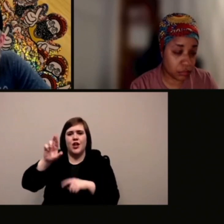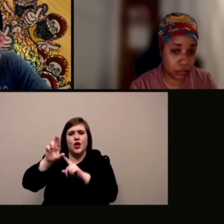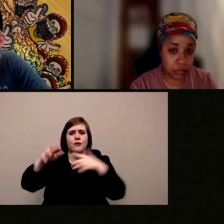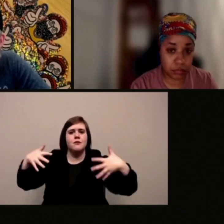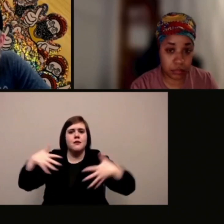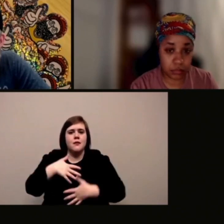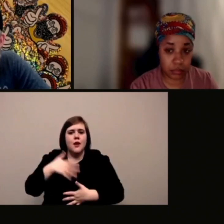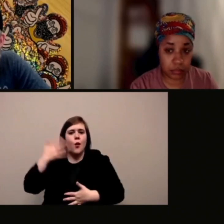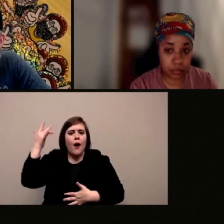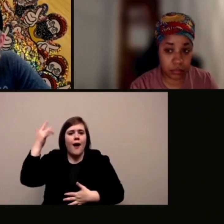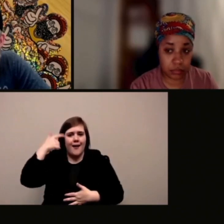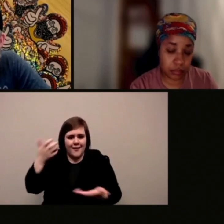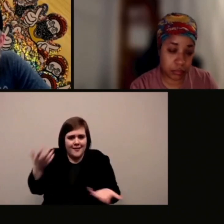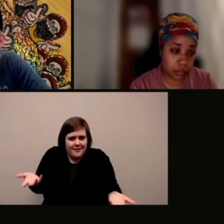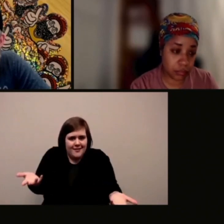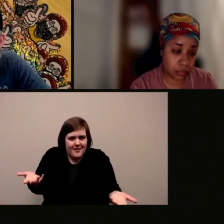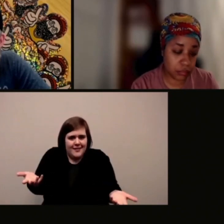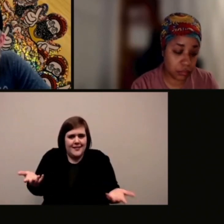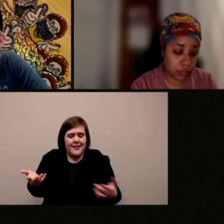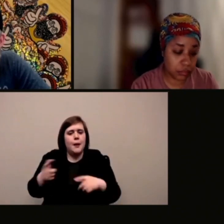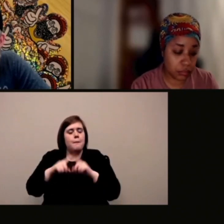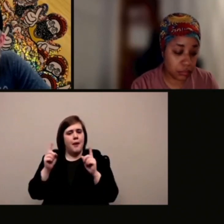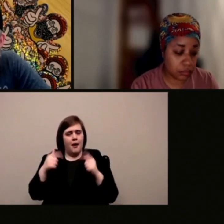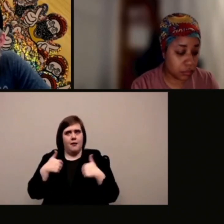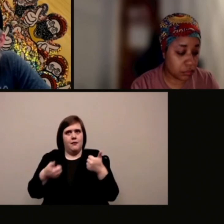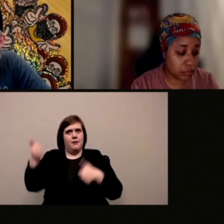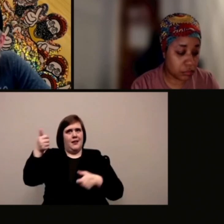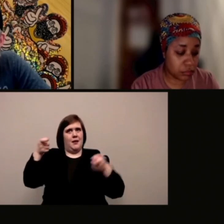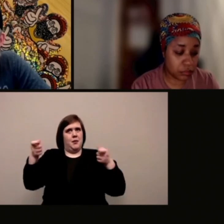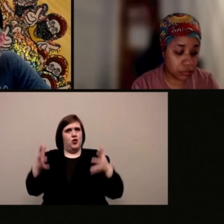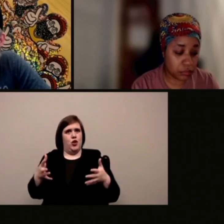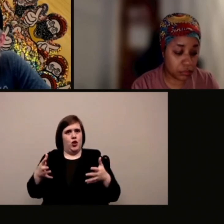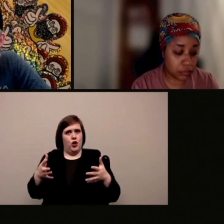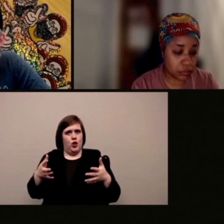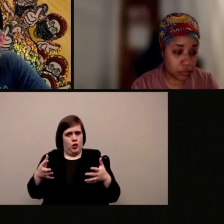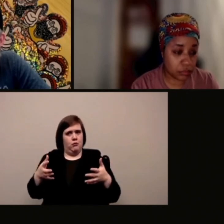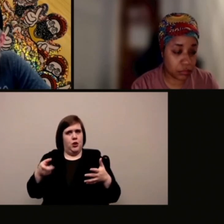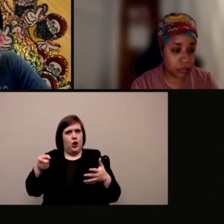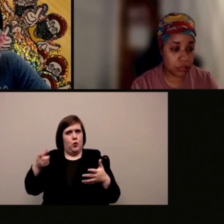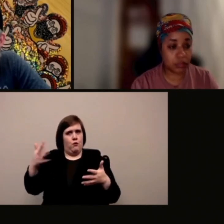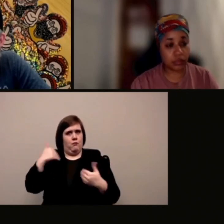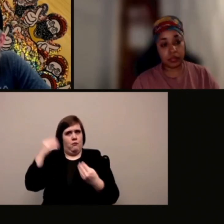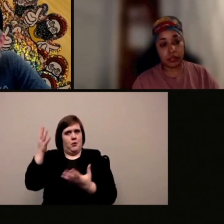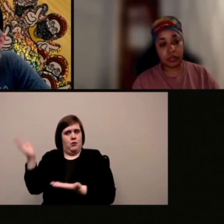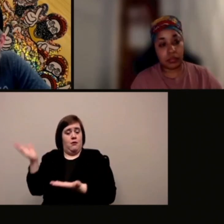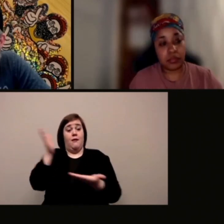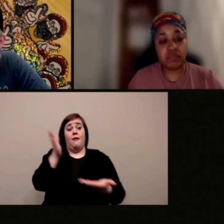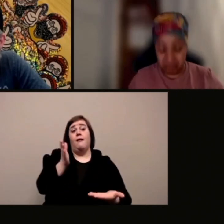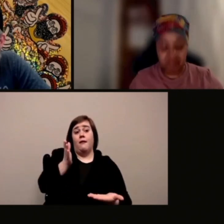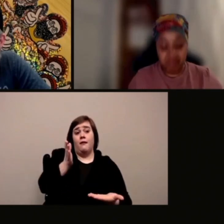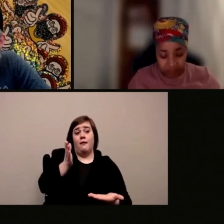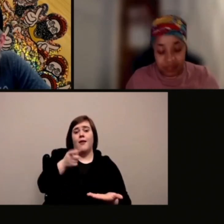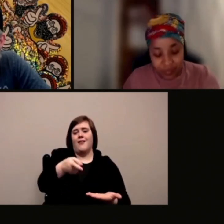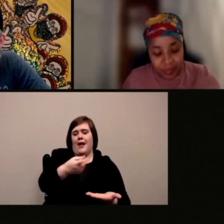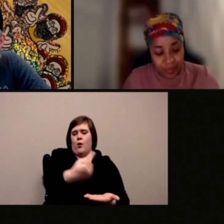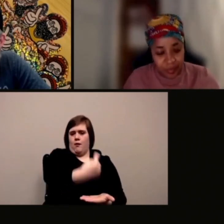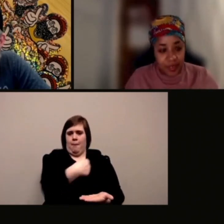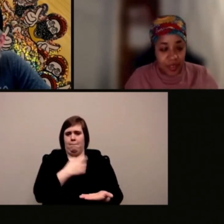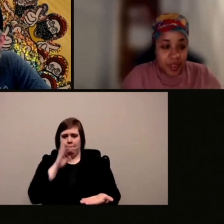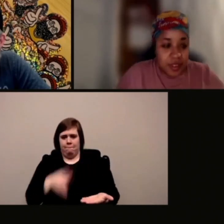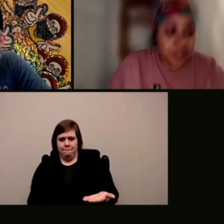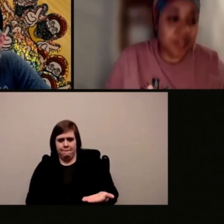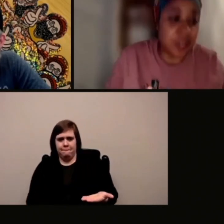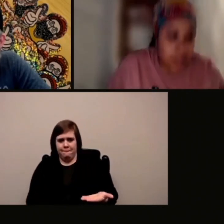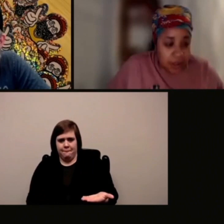it. But in reality, as an administrator, if you bring it to them, they will come. Especially